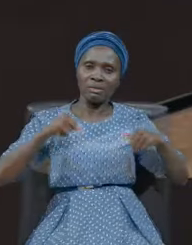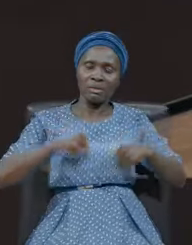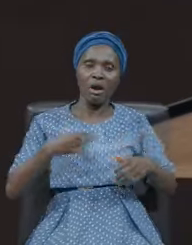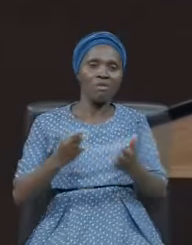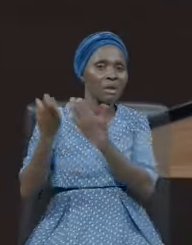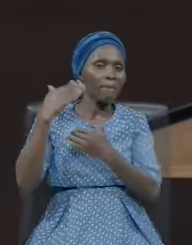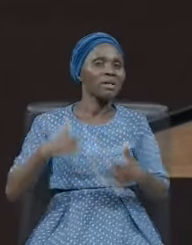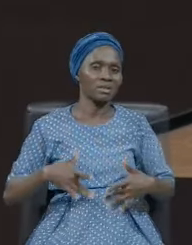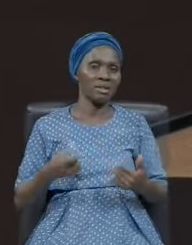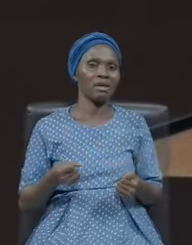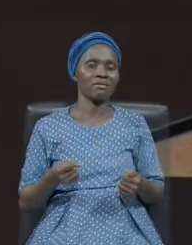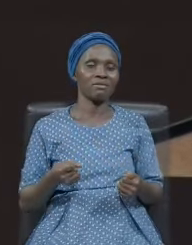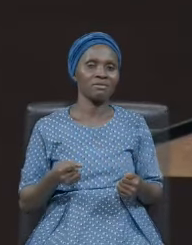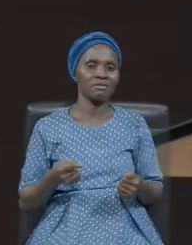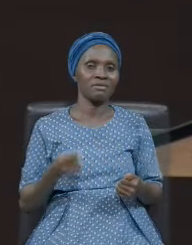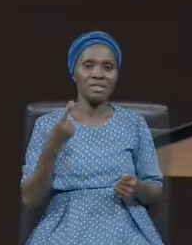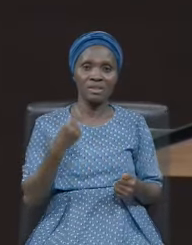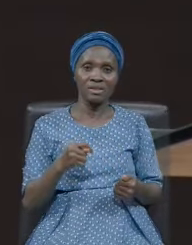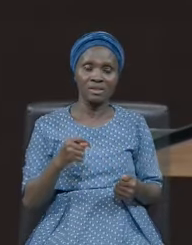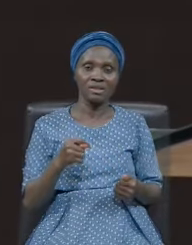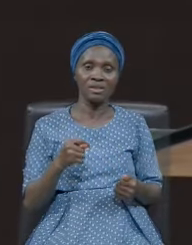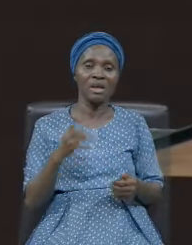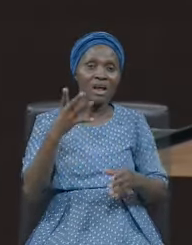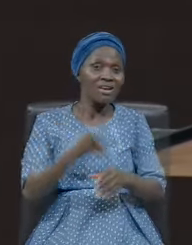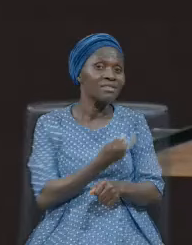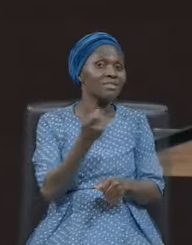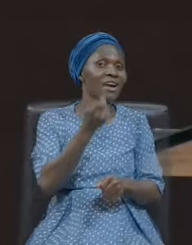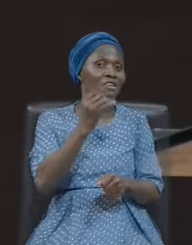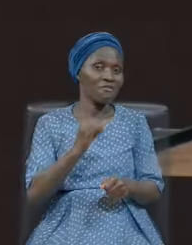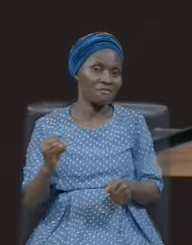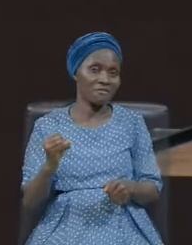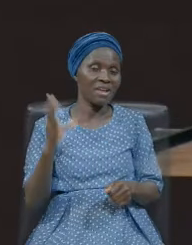life. Triumphing grace through